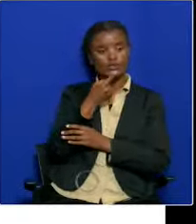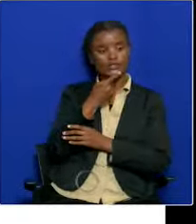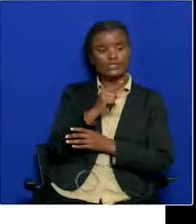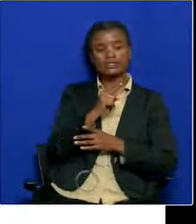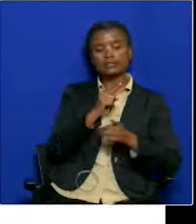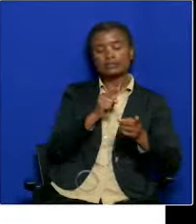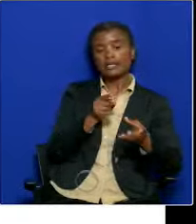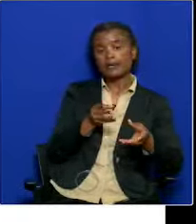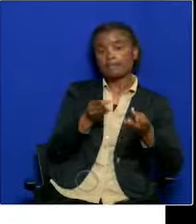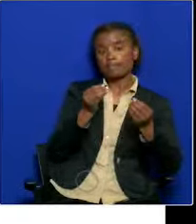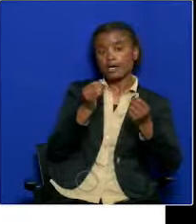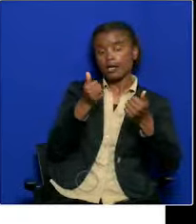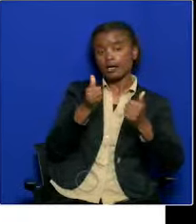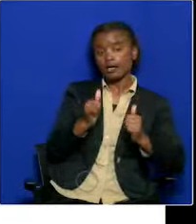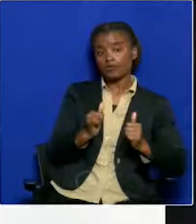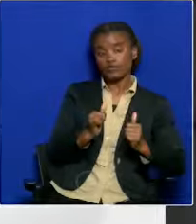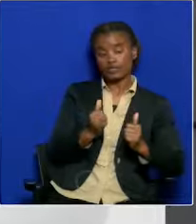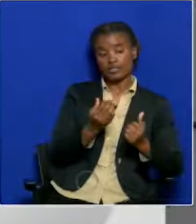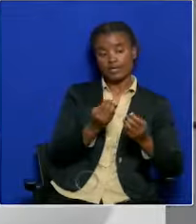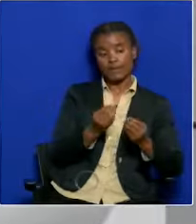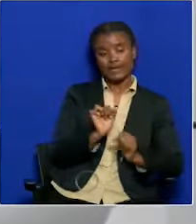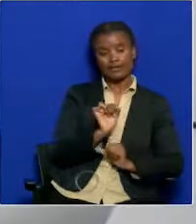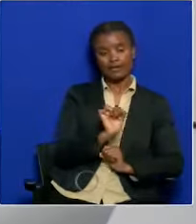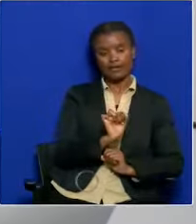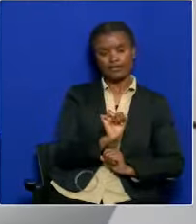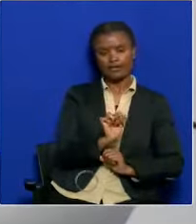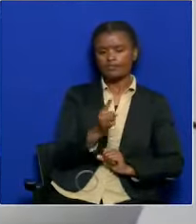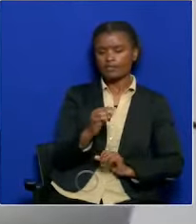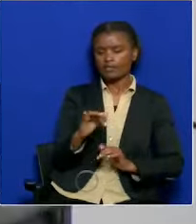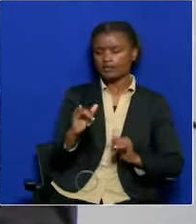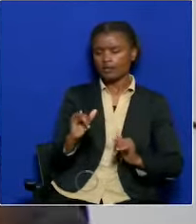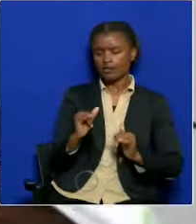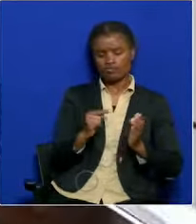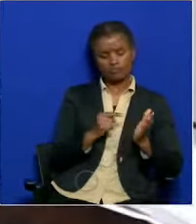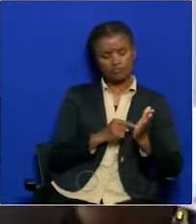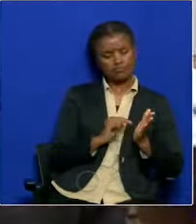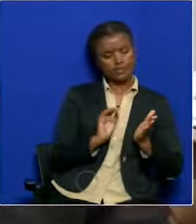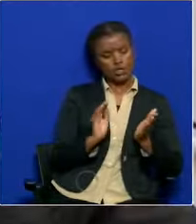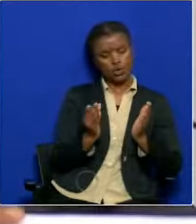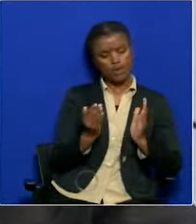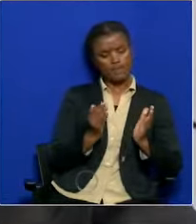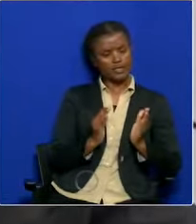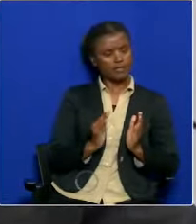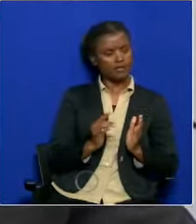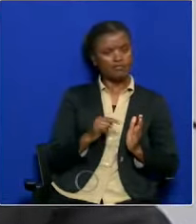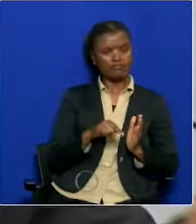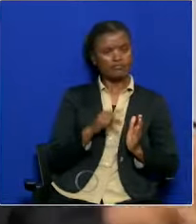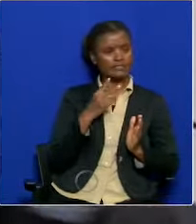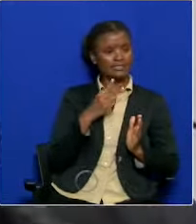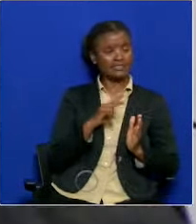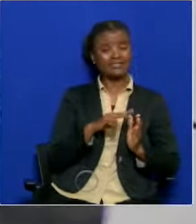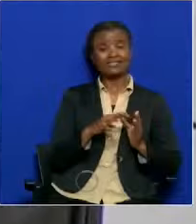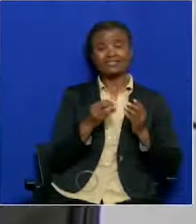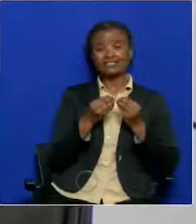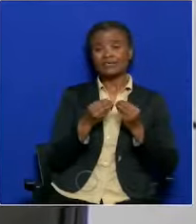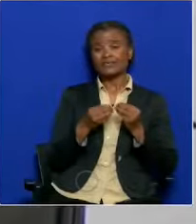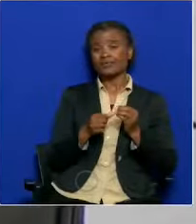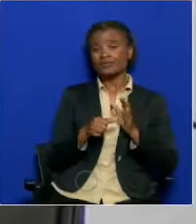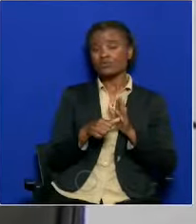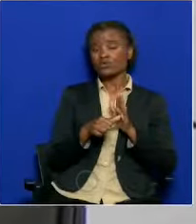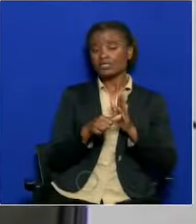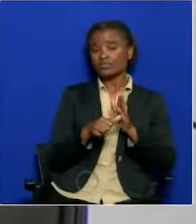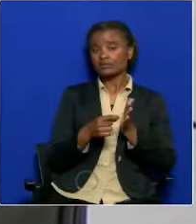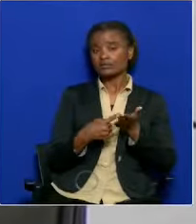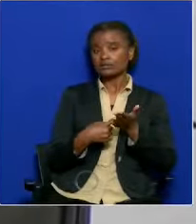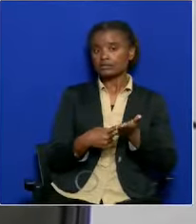So again, it just seems implausible that you would discuss something as important as him name dropping you